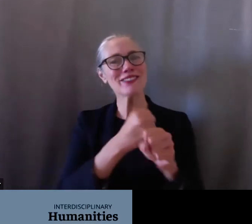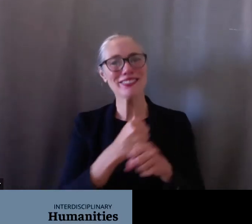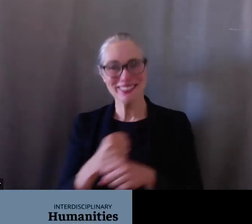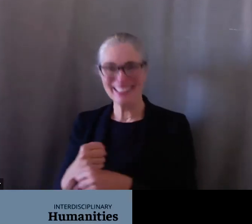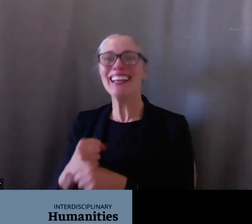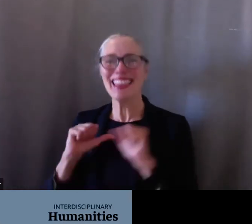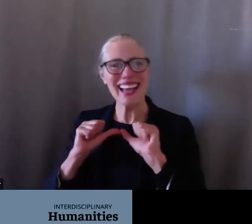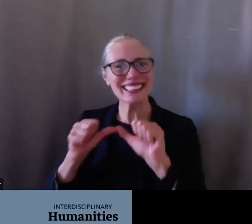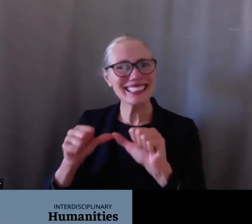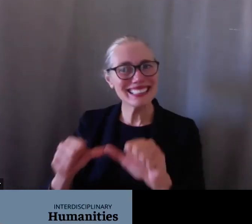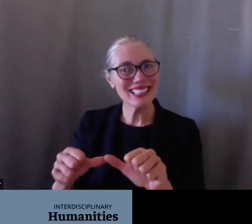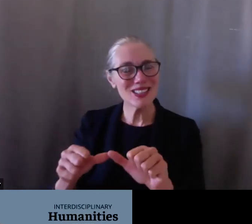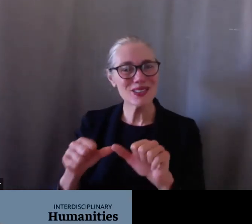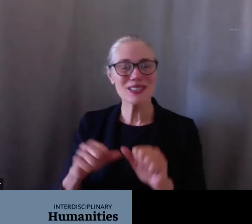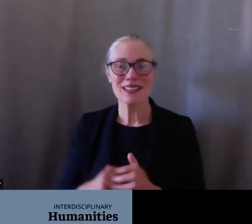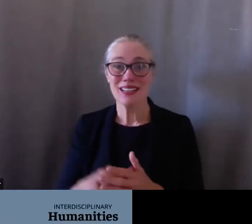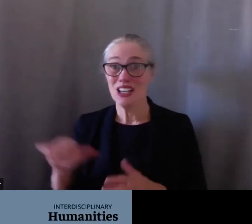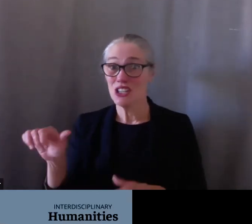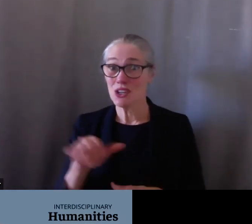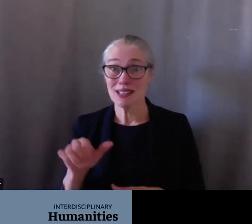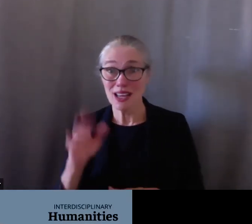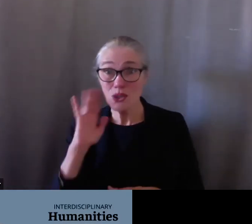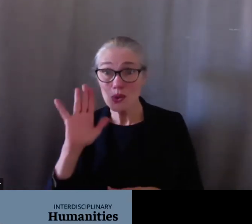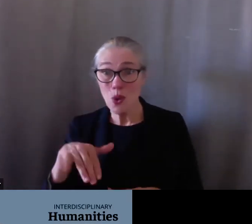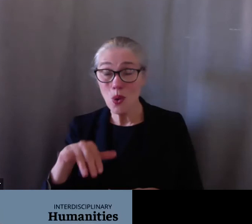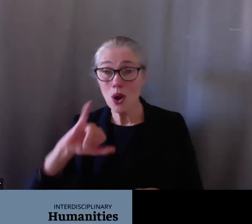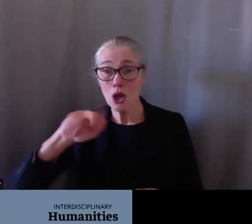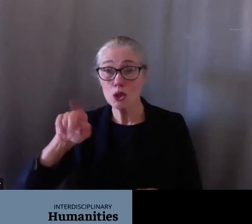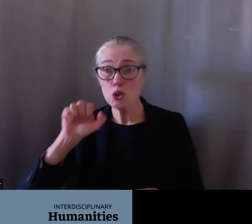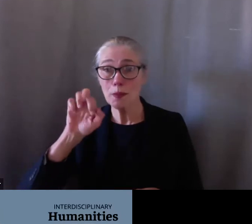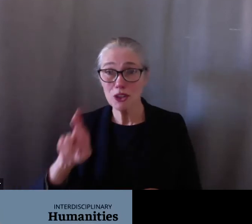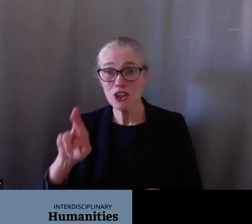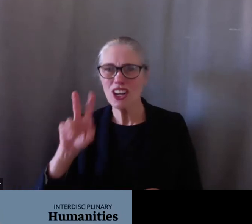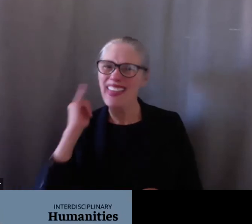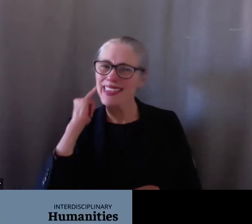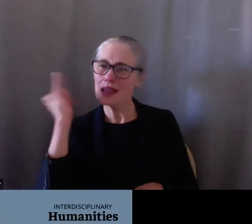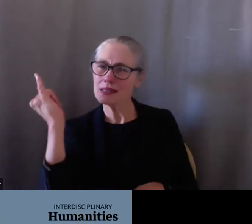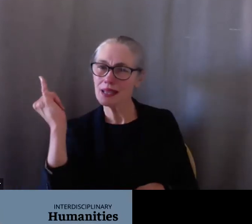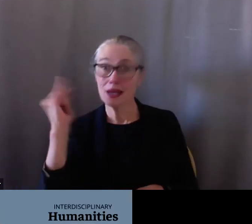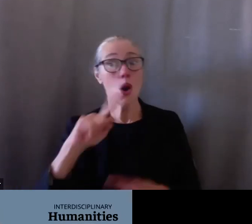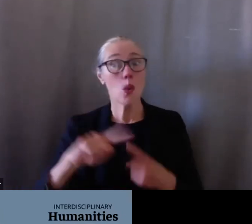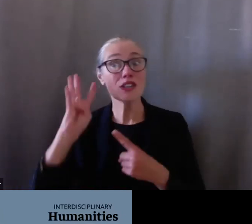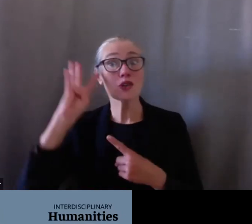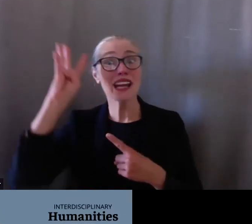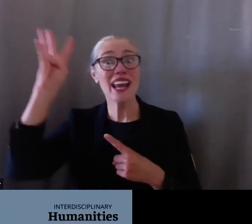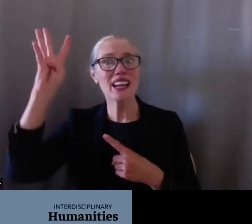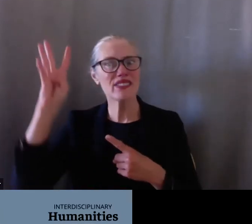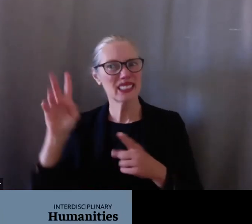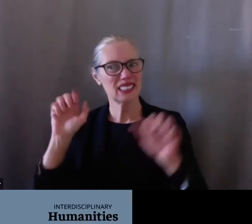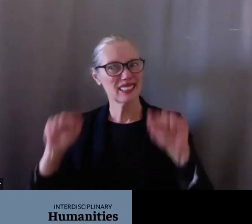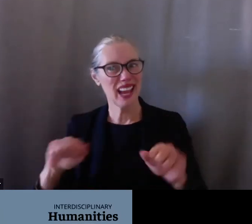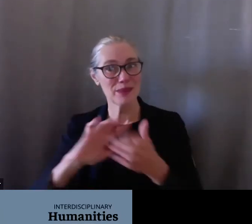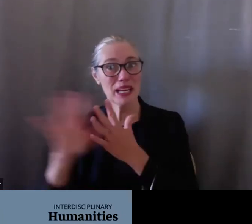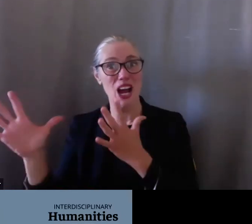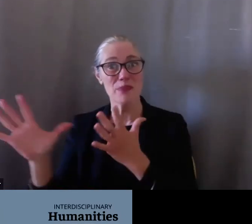the context and specifics of any given period are absolutely crucial in judging